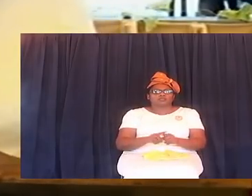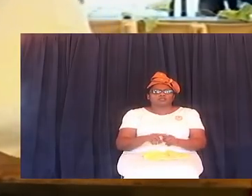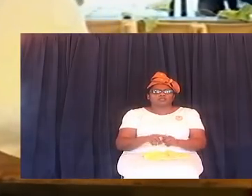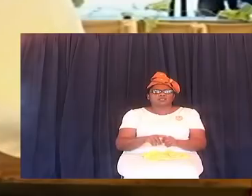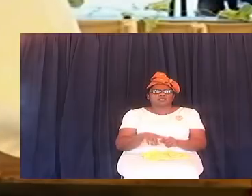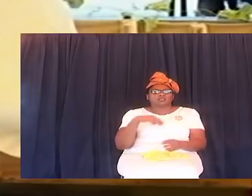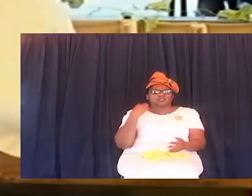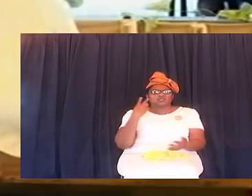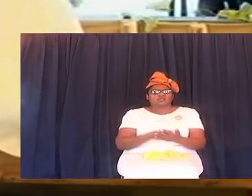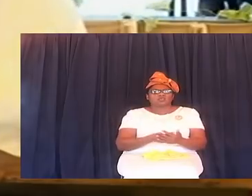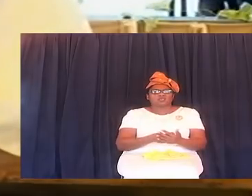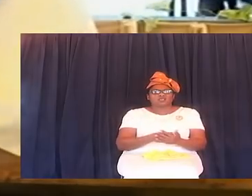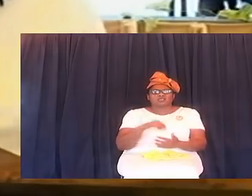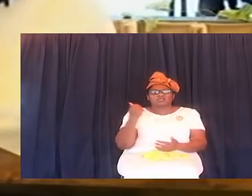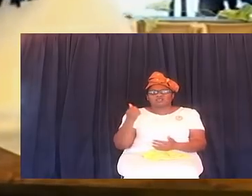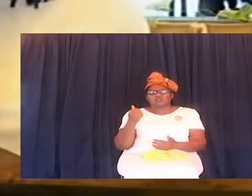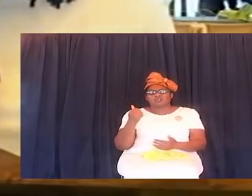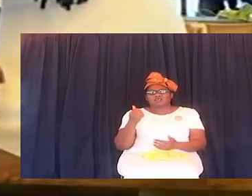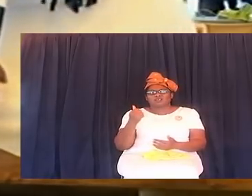other relatives and friends.